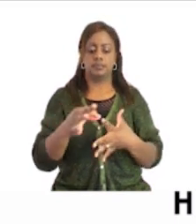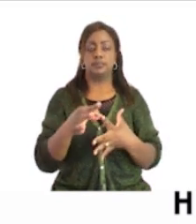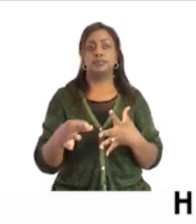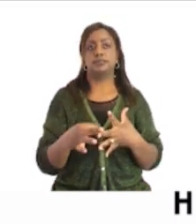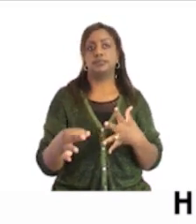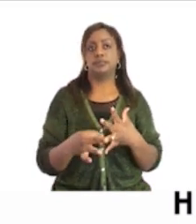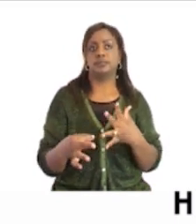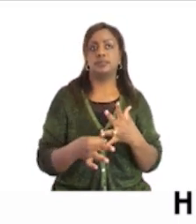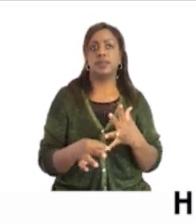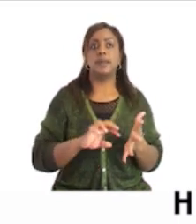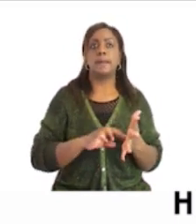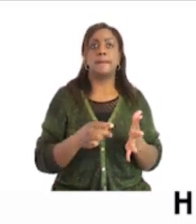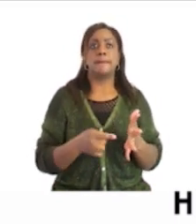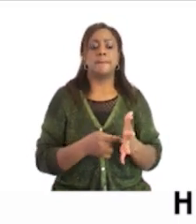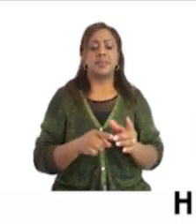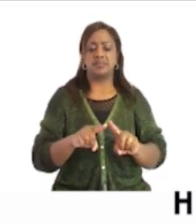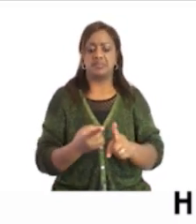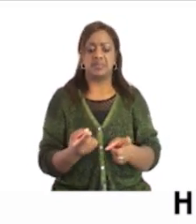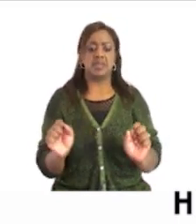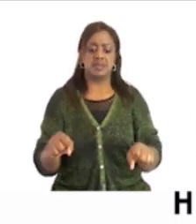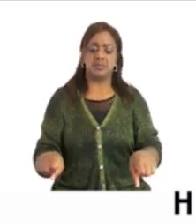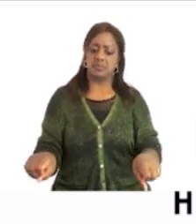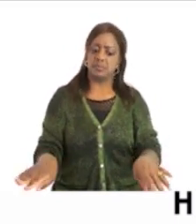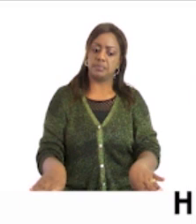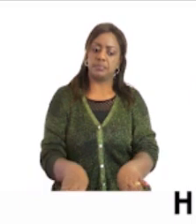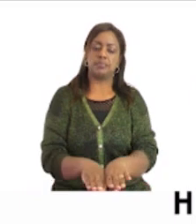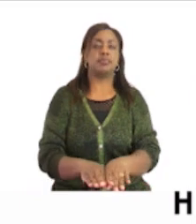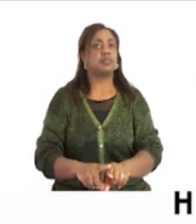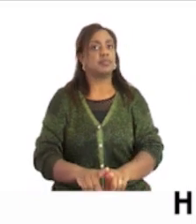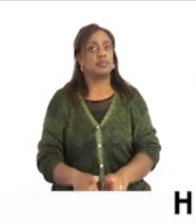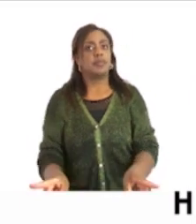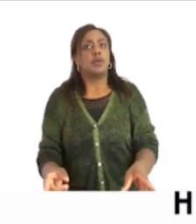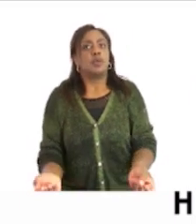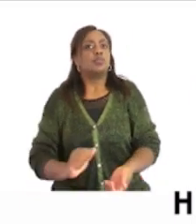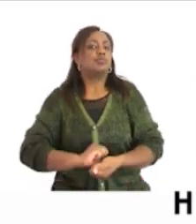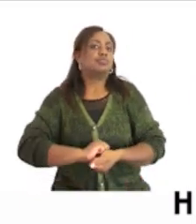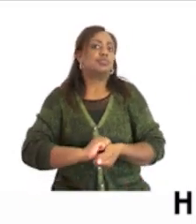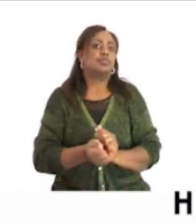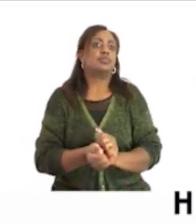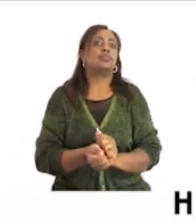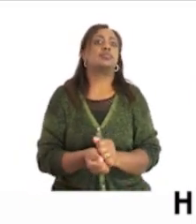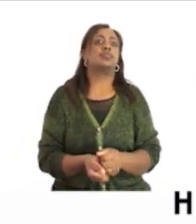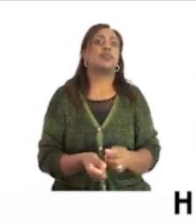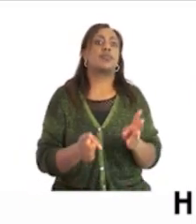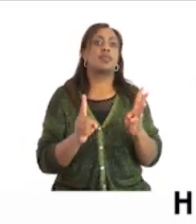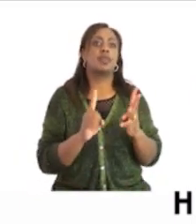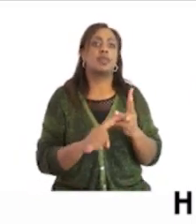factors. Factors means the things that causes a change or something that causes a